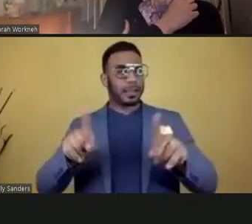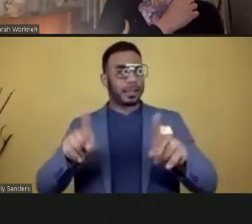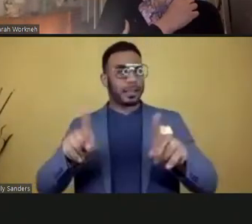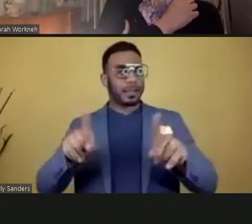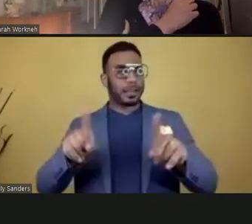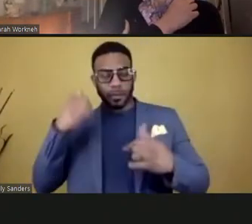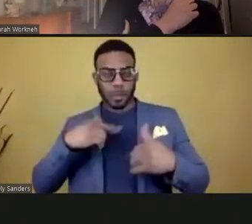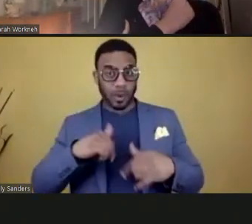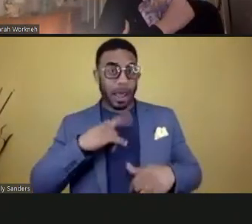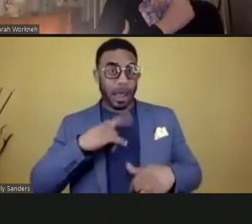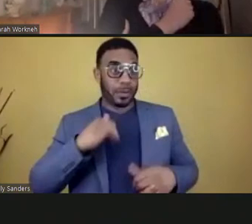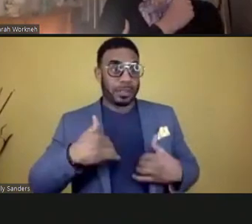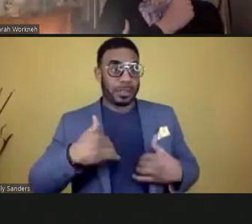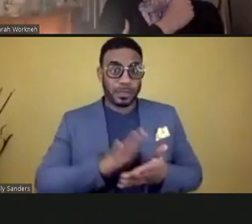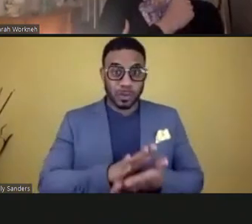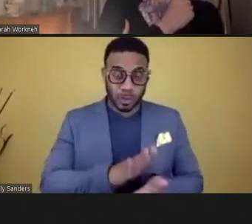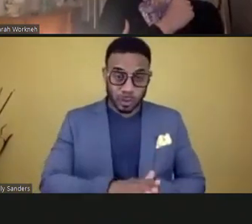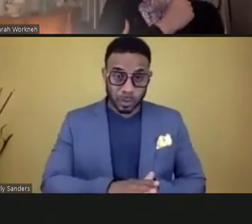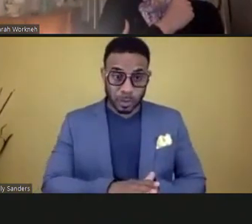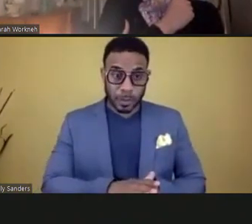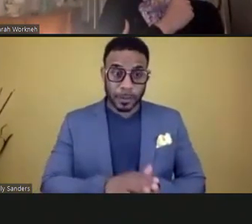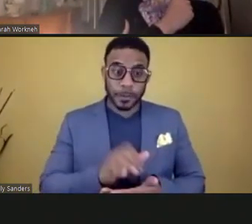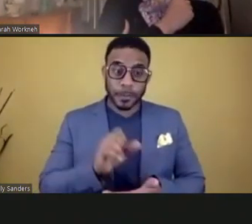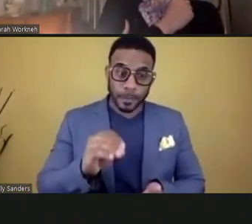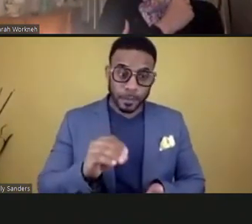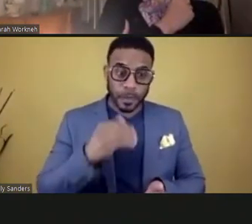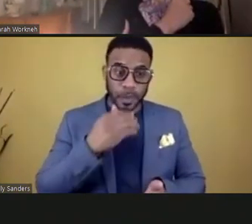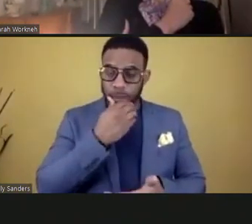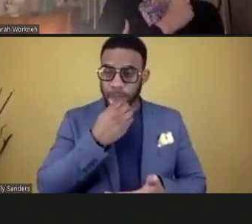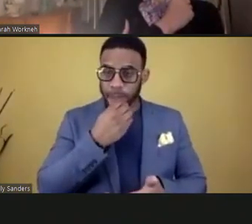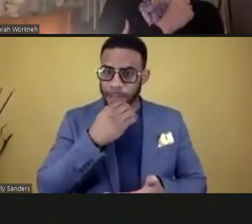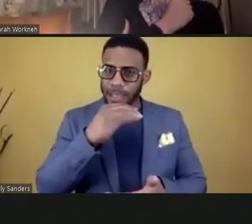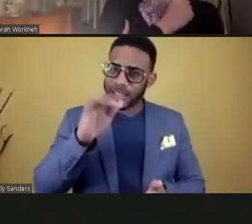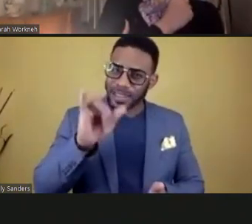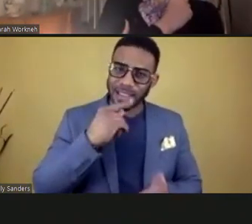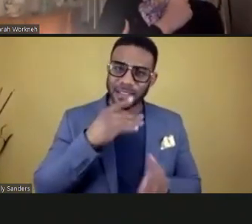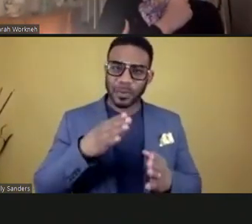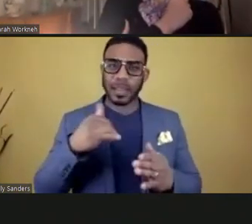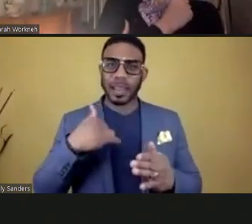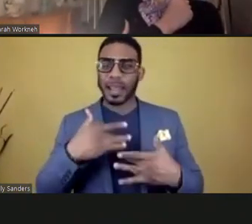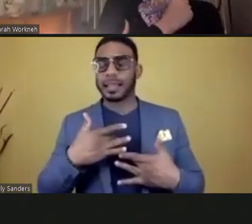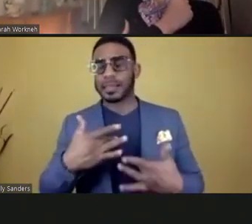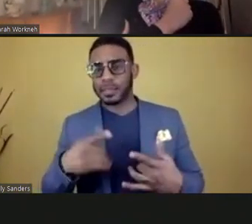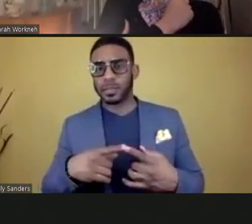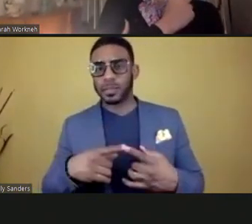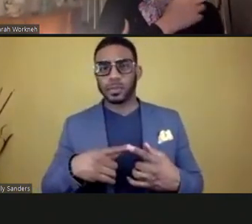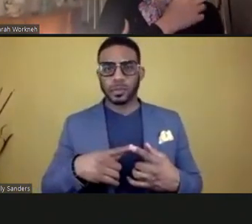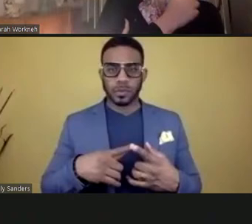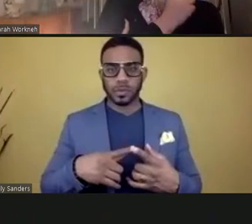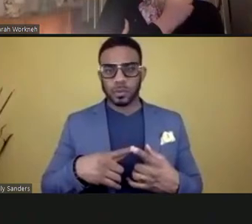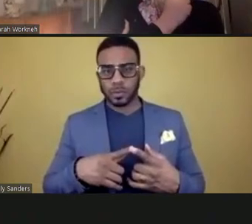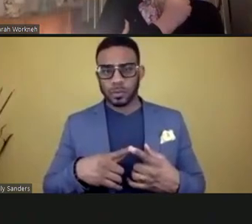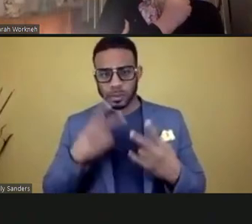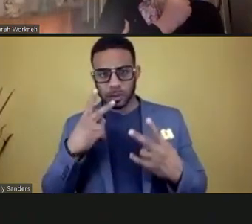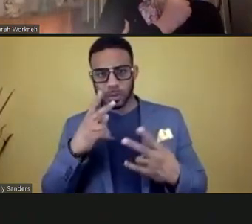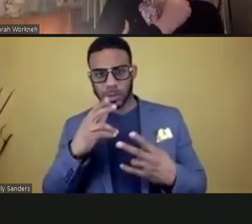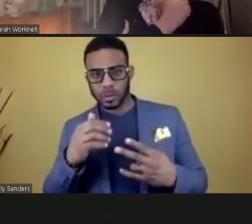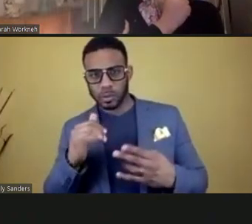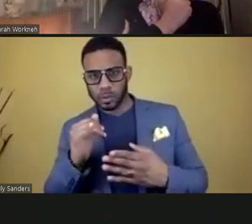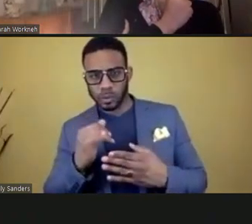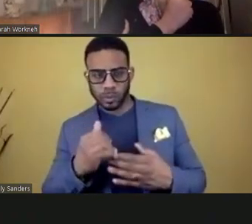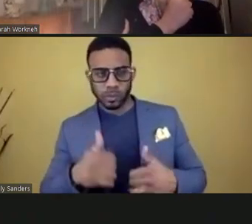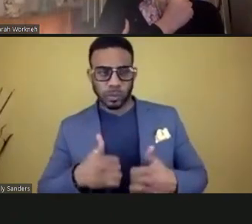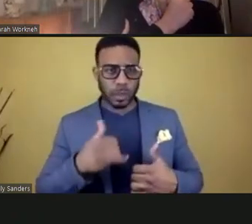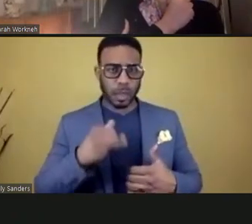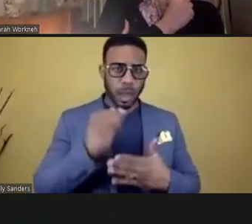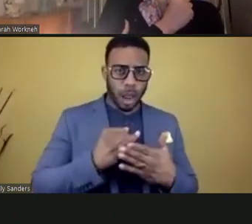did for me when I was in school. And so that is the way that I come to residencies, art education,